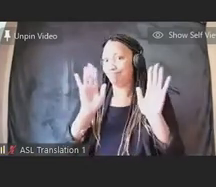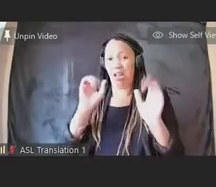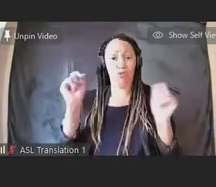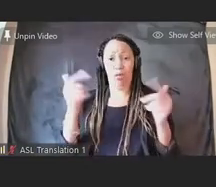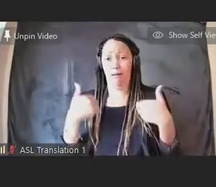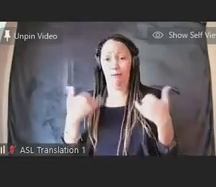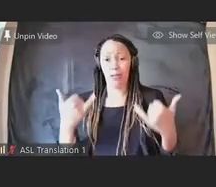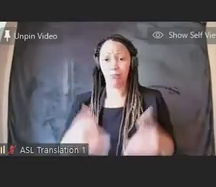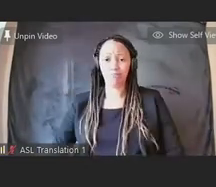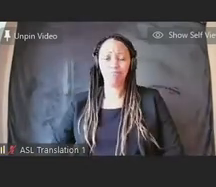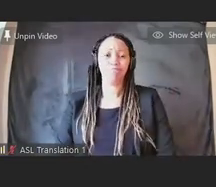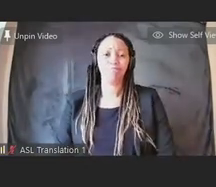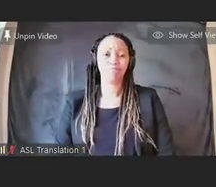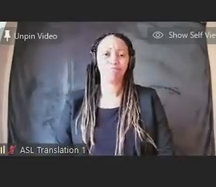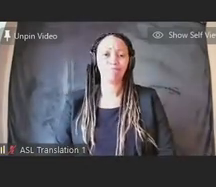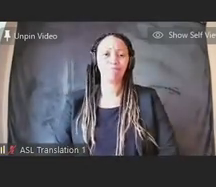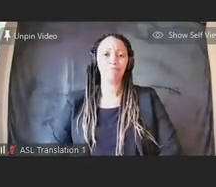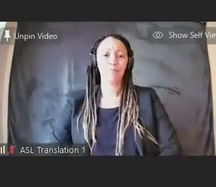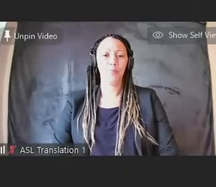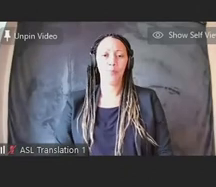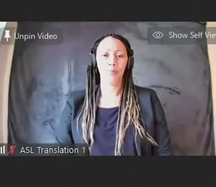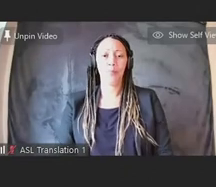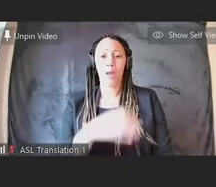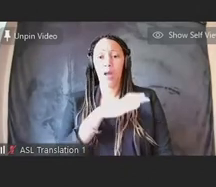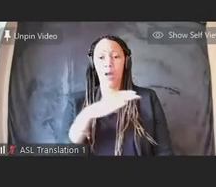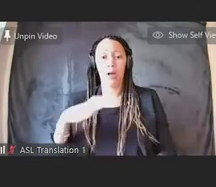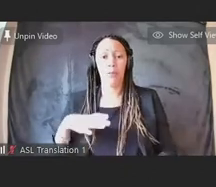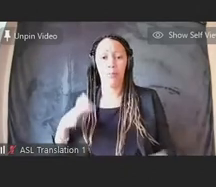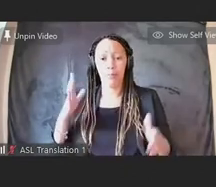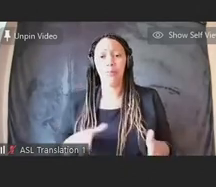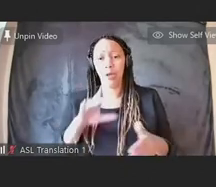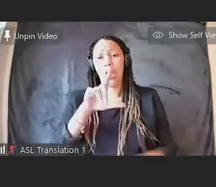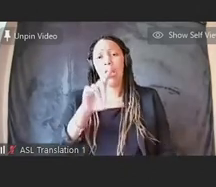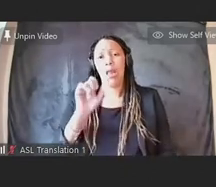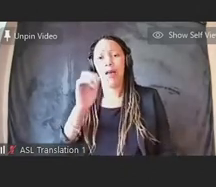now. All right. Commissioner Levin?